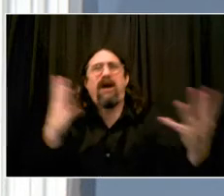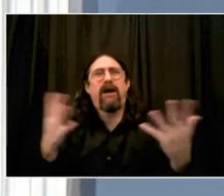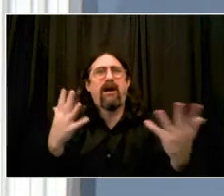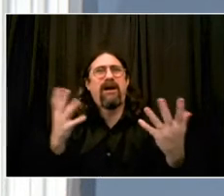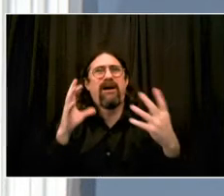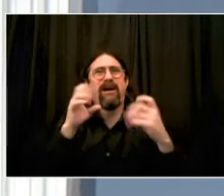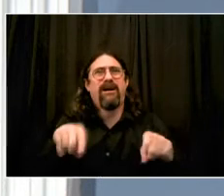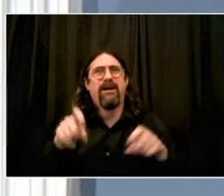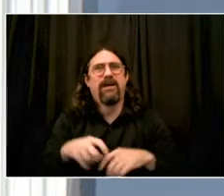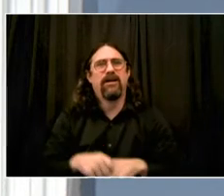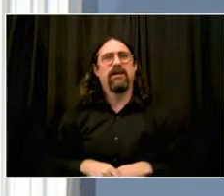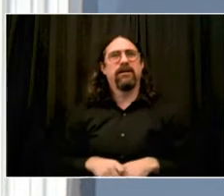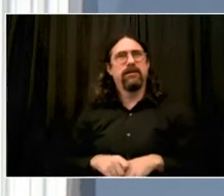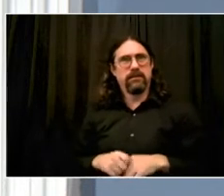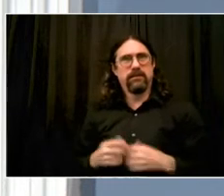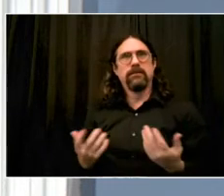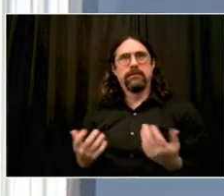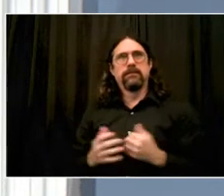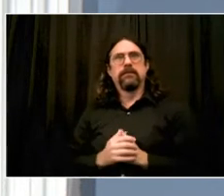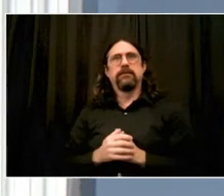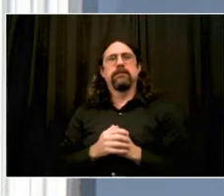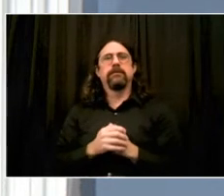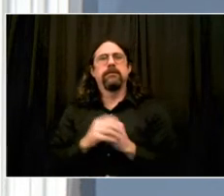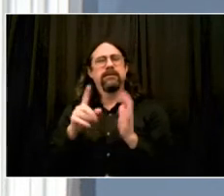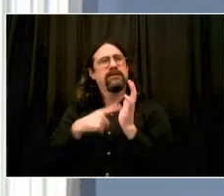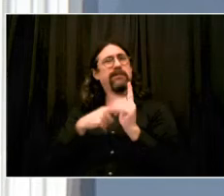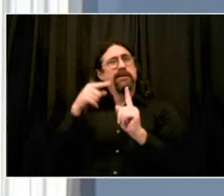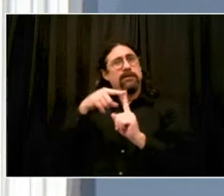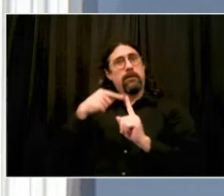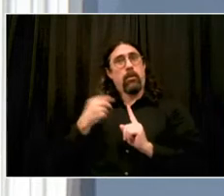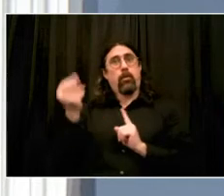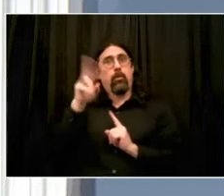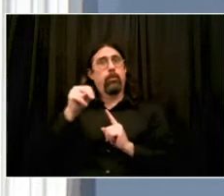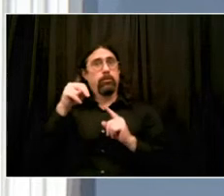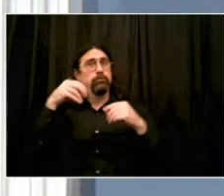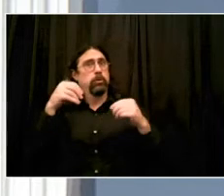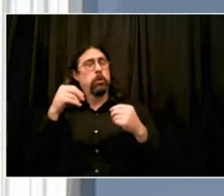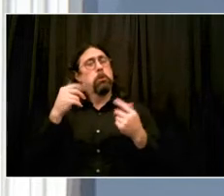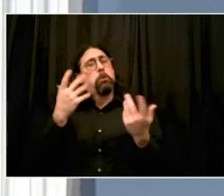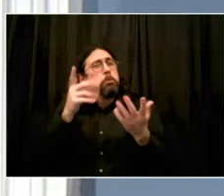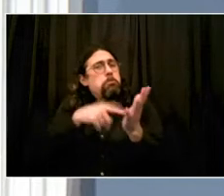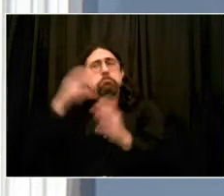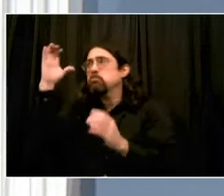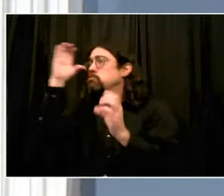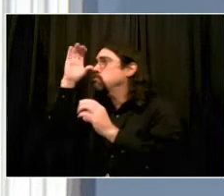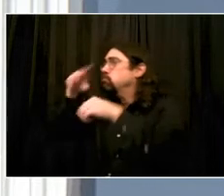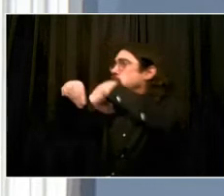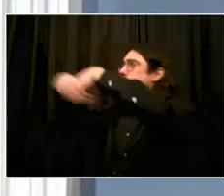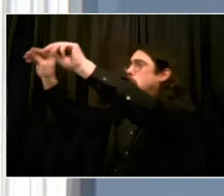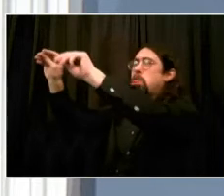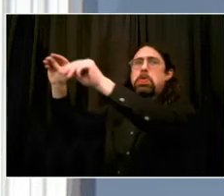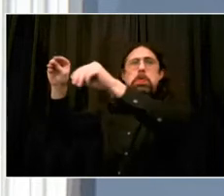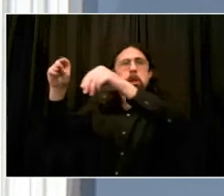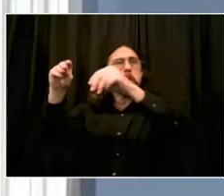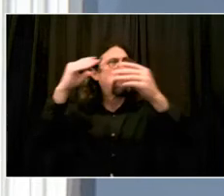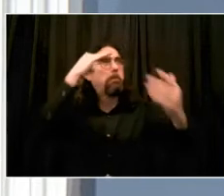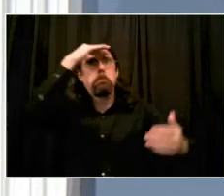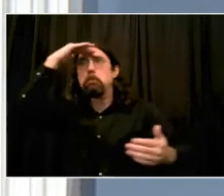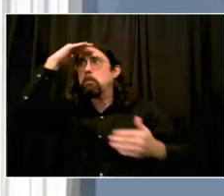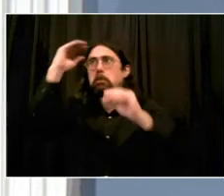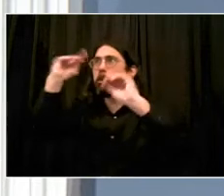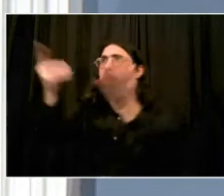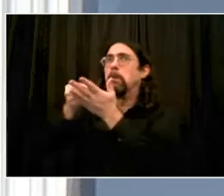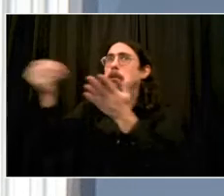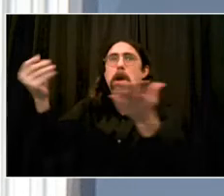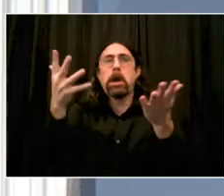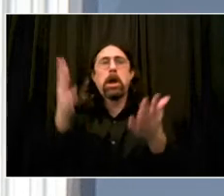In many cases, as the mayor said, an alternative to shutting down a business is employee ownership. The employer can sell